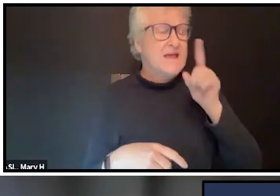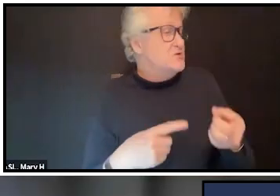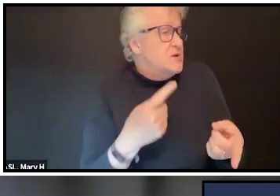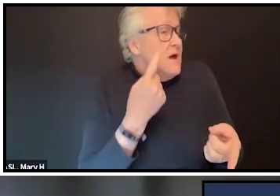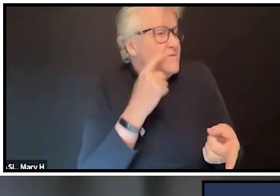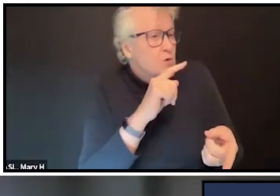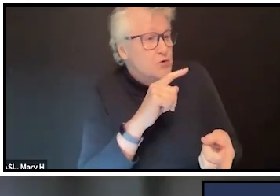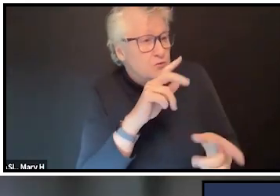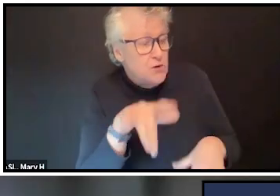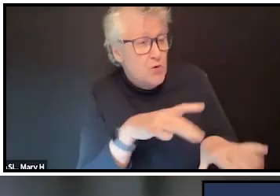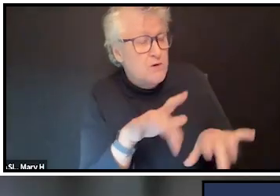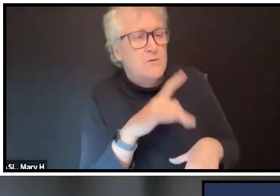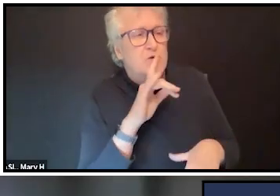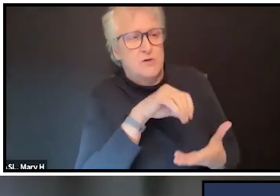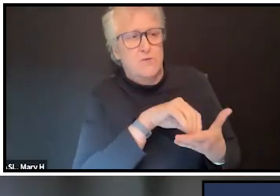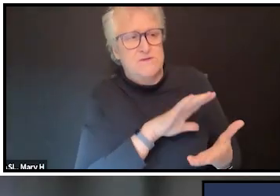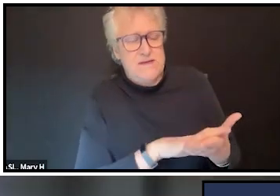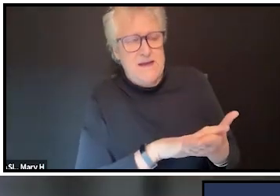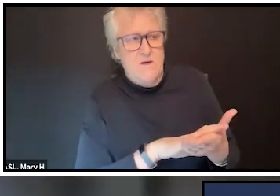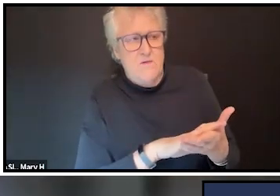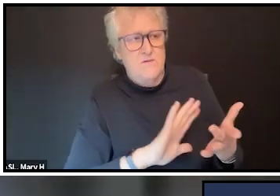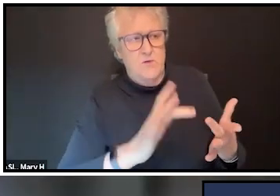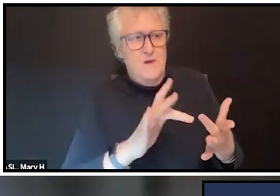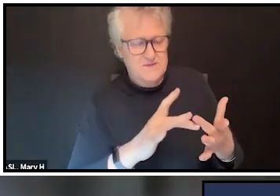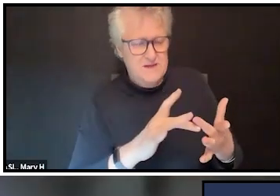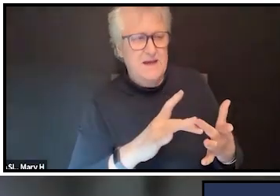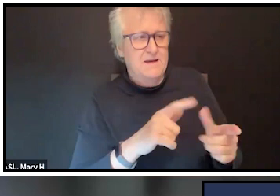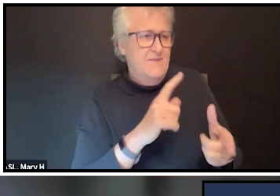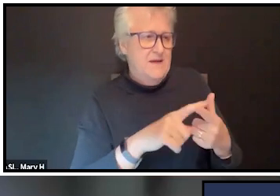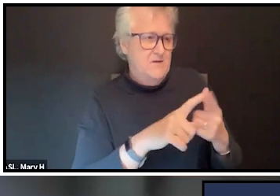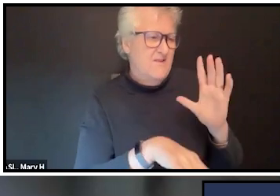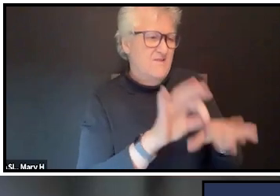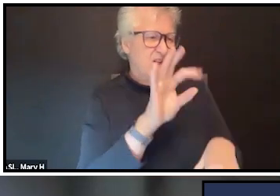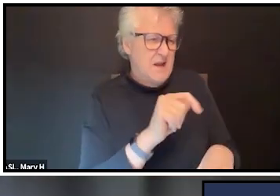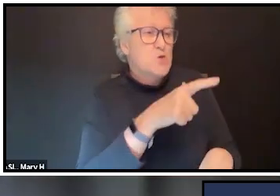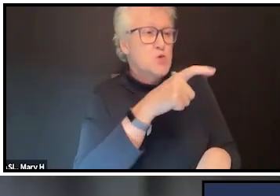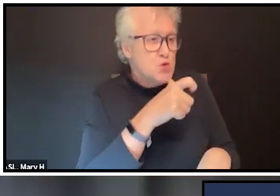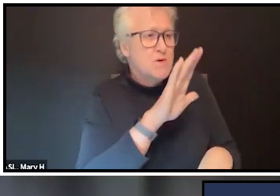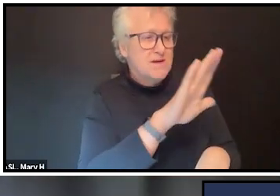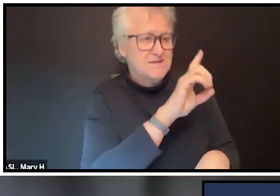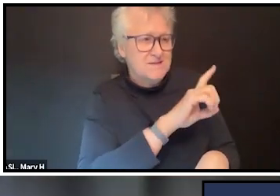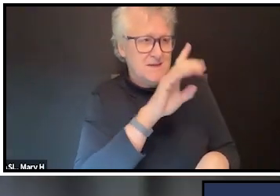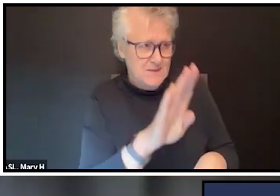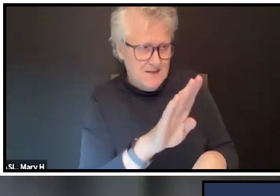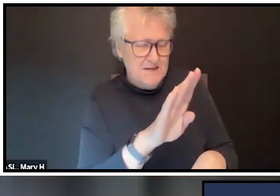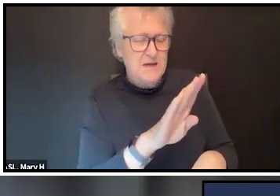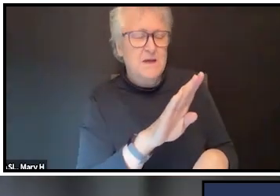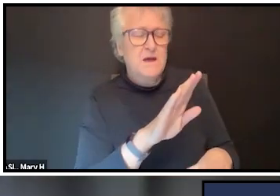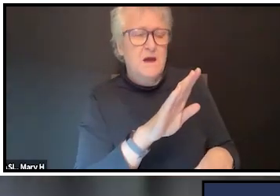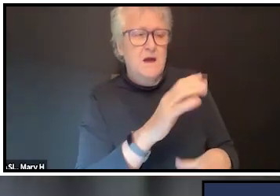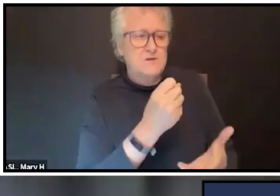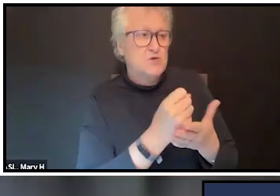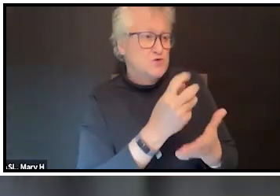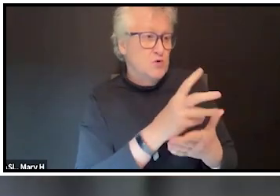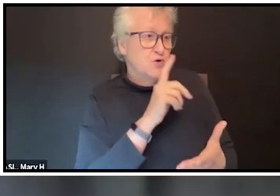on your website about how you can find out who your DD social worker is, because he actually was told he doesn't have one. And I said, no, you do.